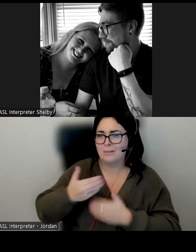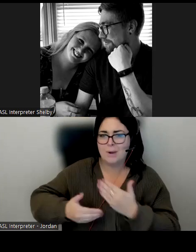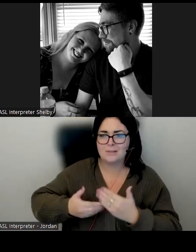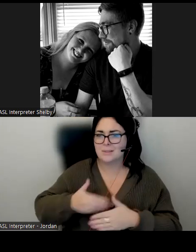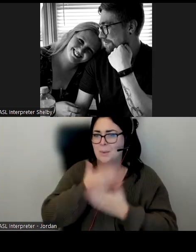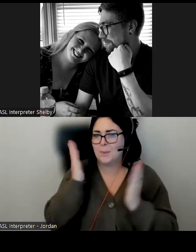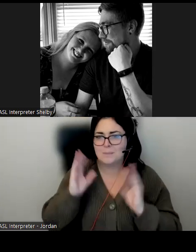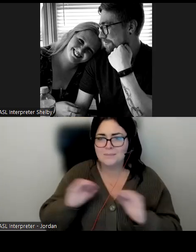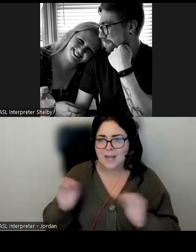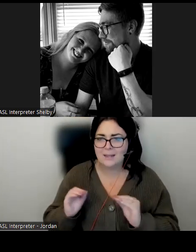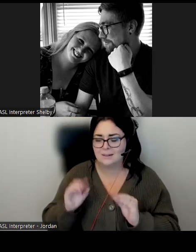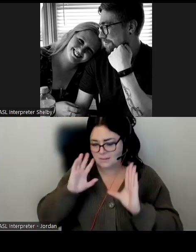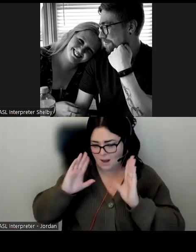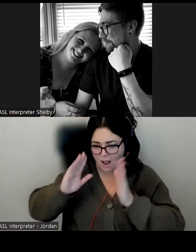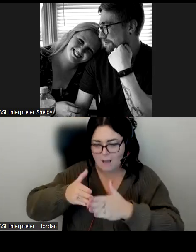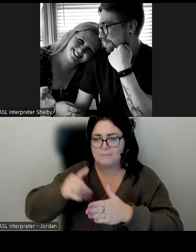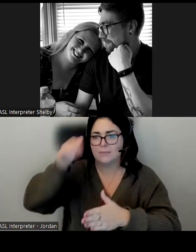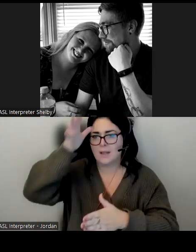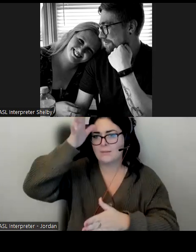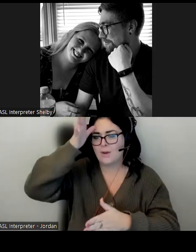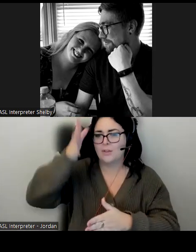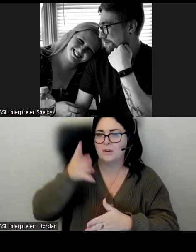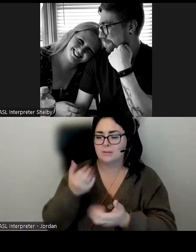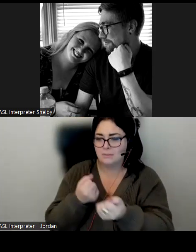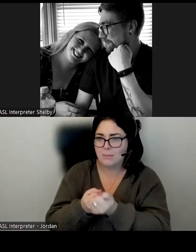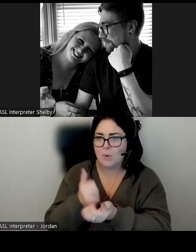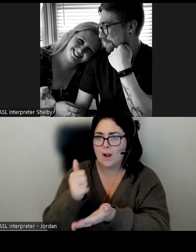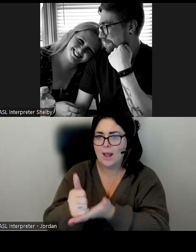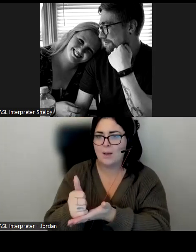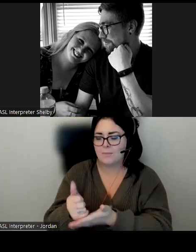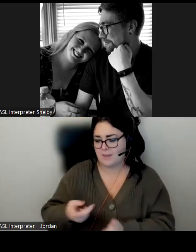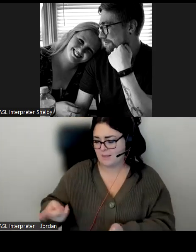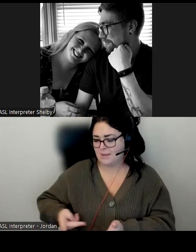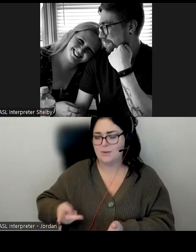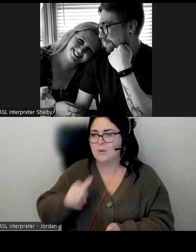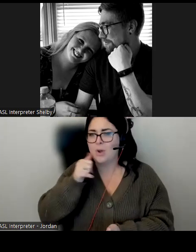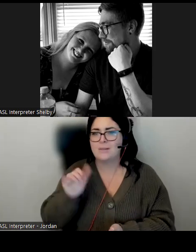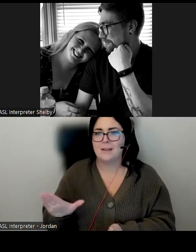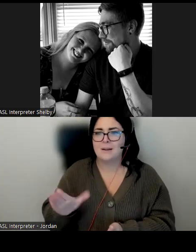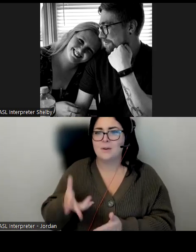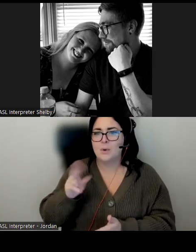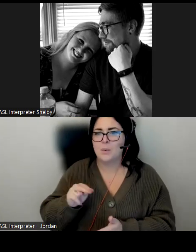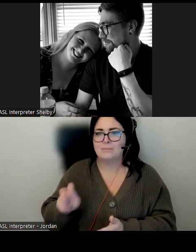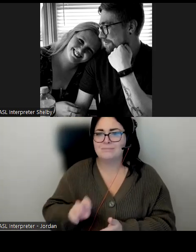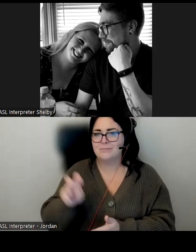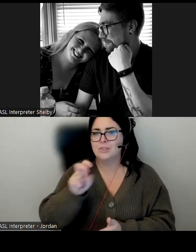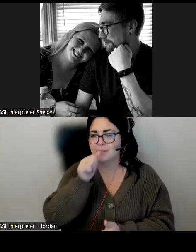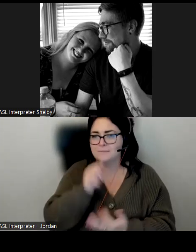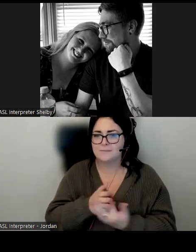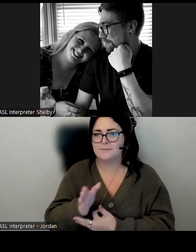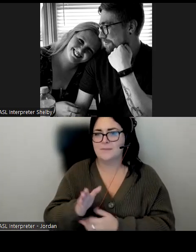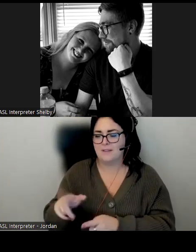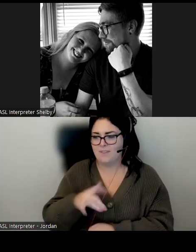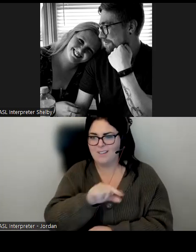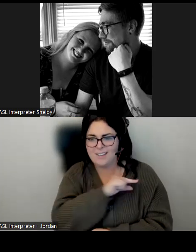they're trying to be everything to this person, and they're not getting their needs out, and they're feeling guilty and